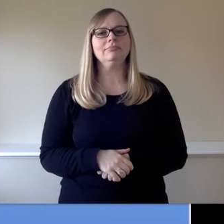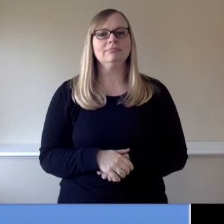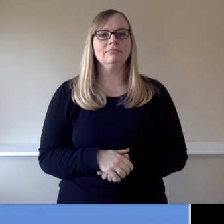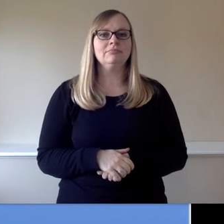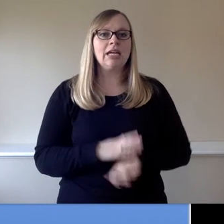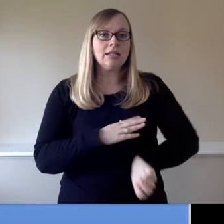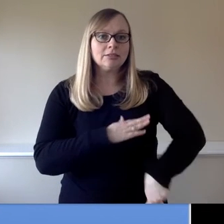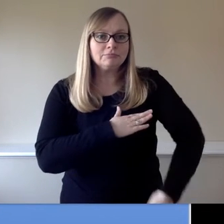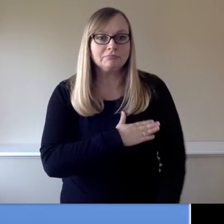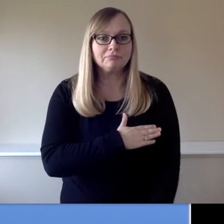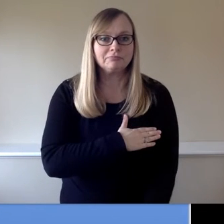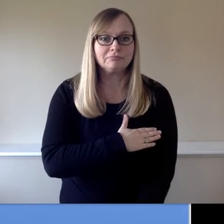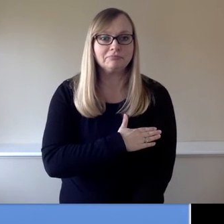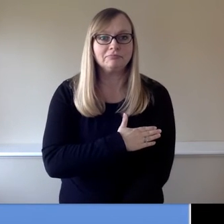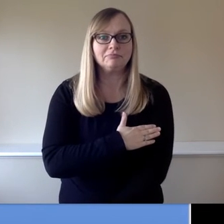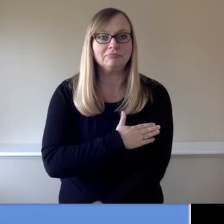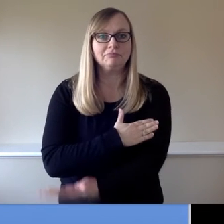leading up until